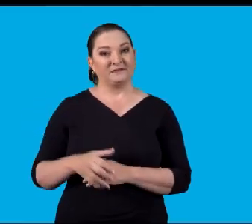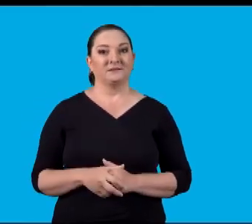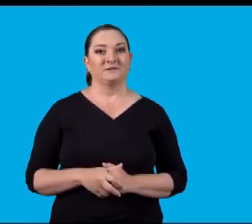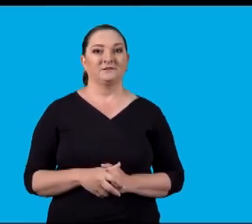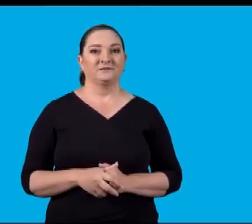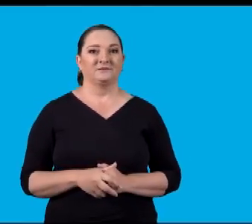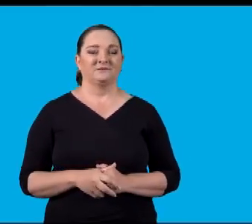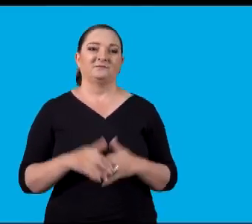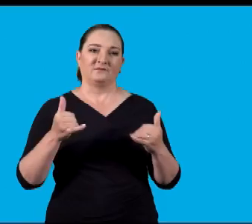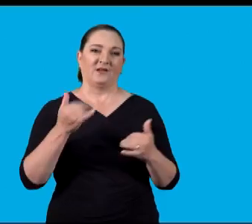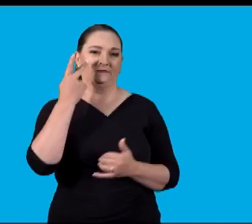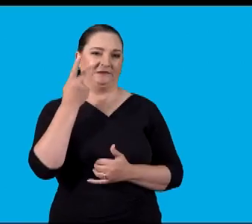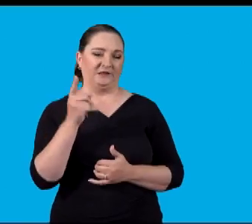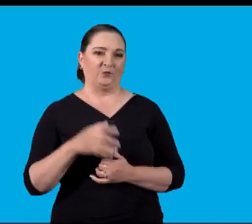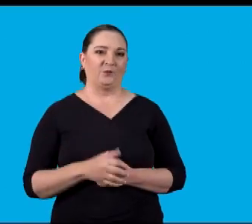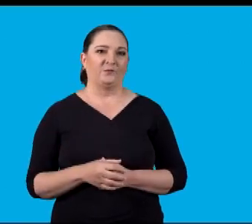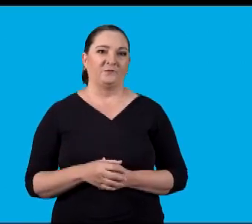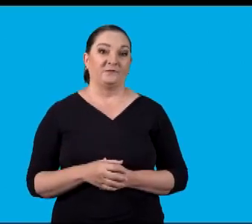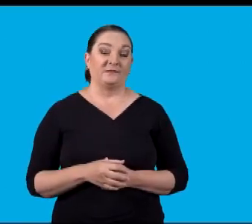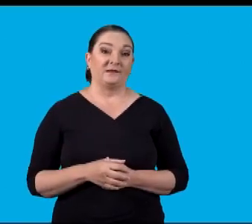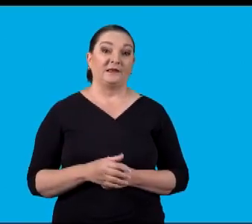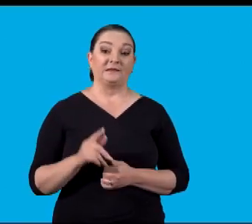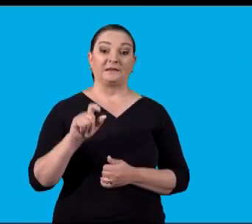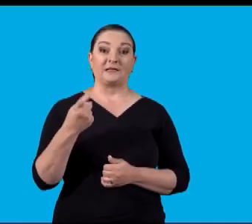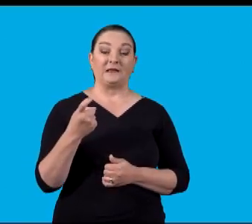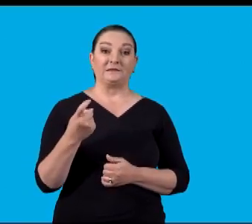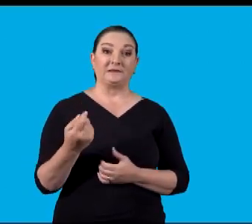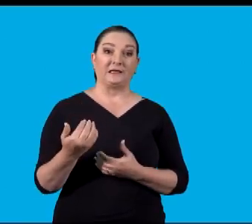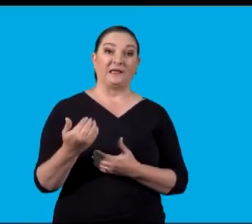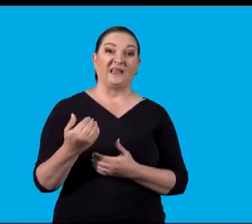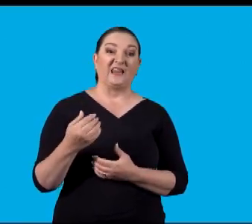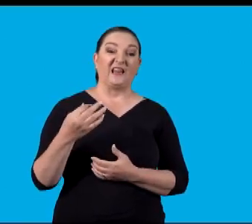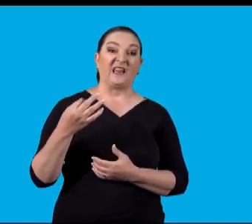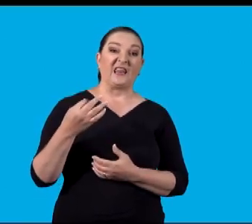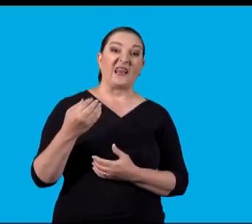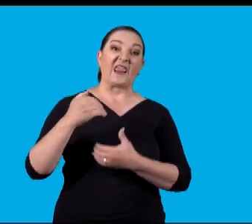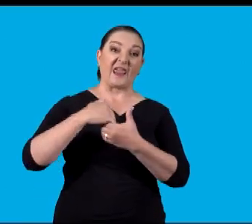me? Okay. Now, look at this one now. Income tax for the year, it's